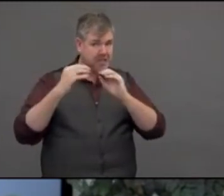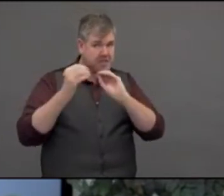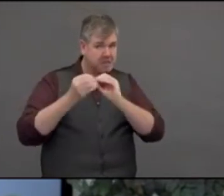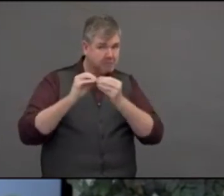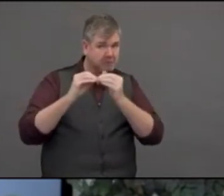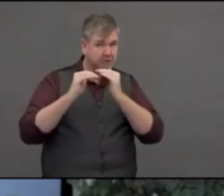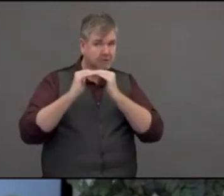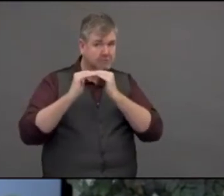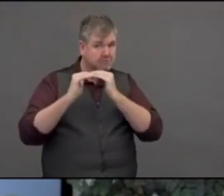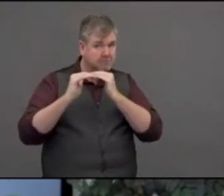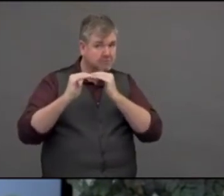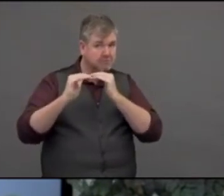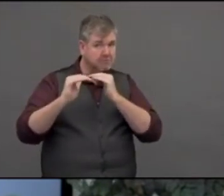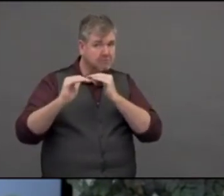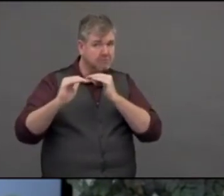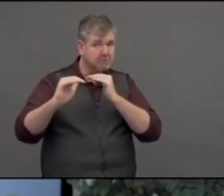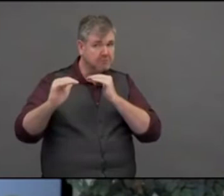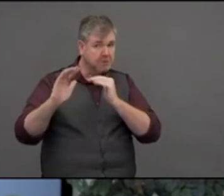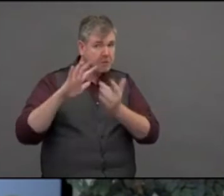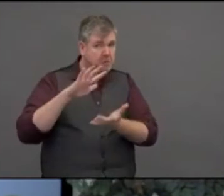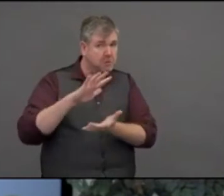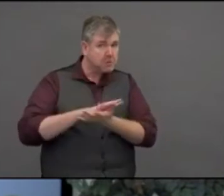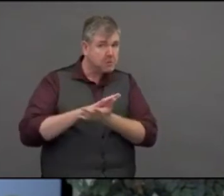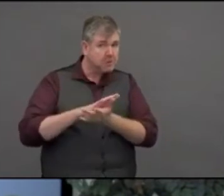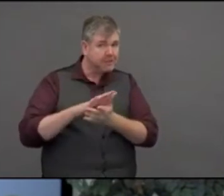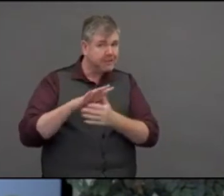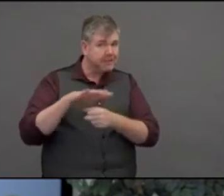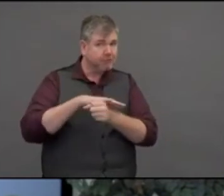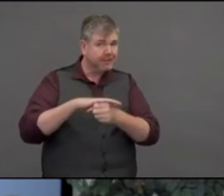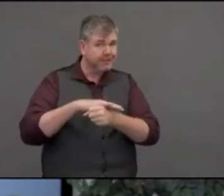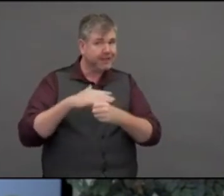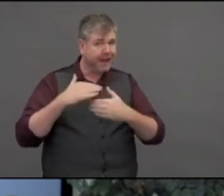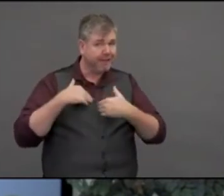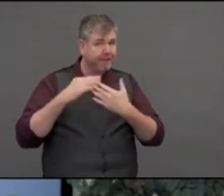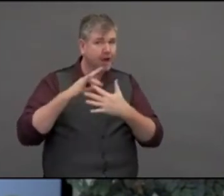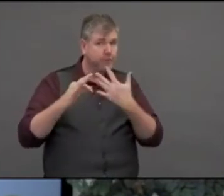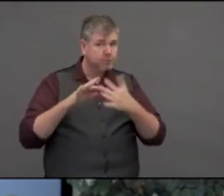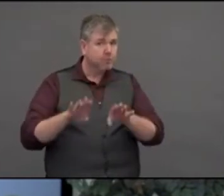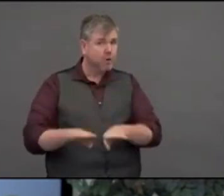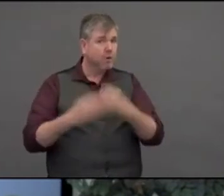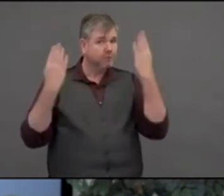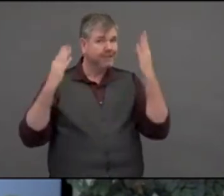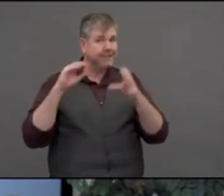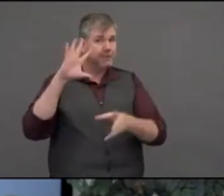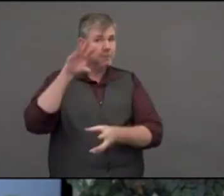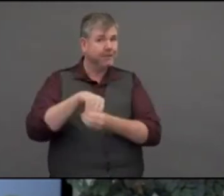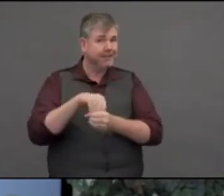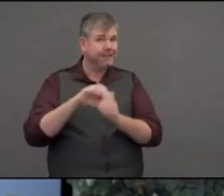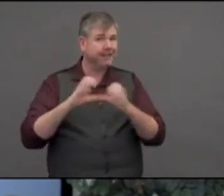the option, school districts do, of opening up in-classroom learning. Can you